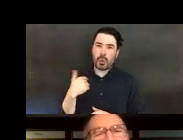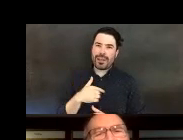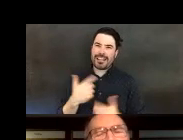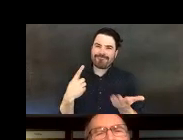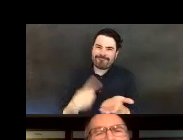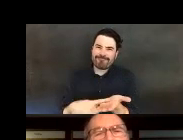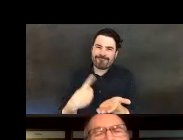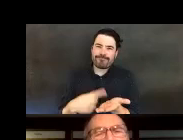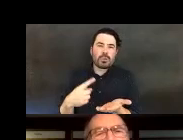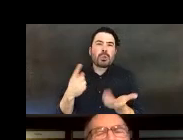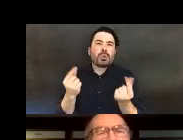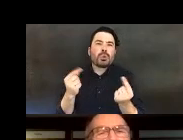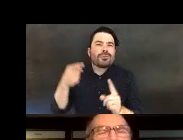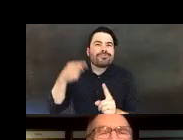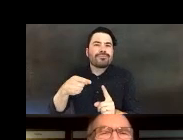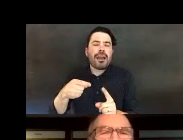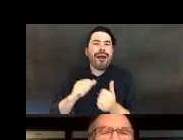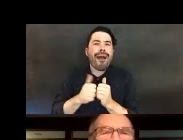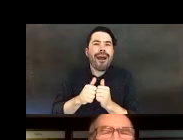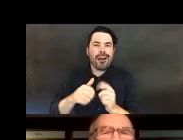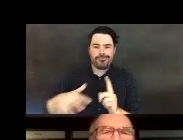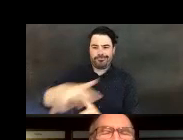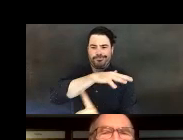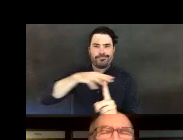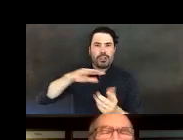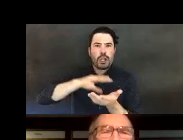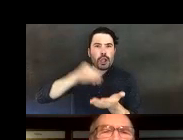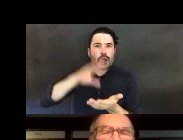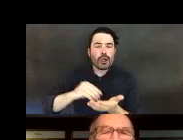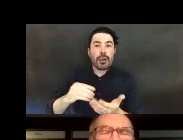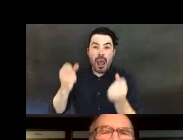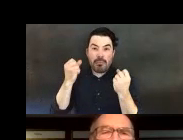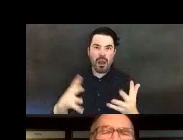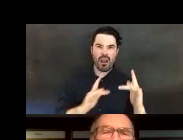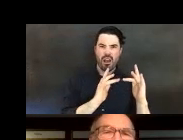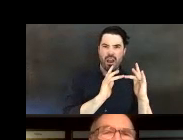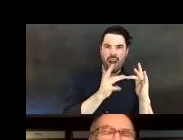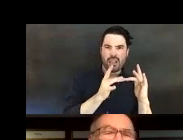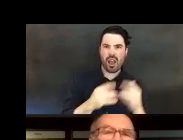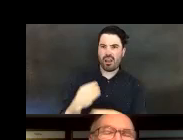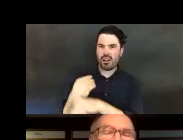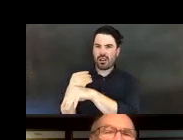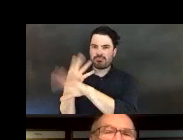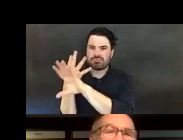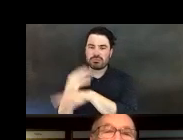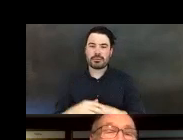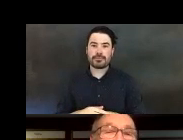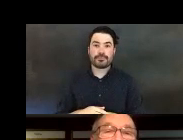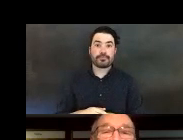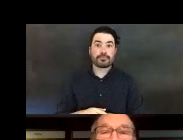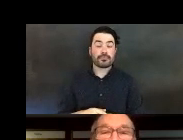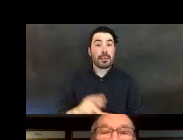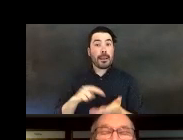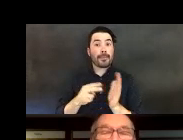spaces. Since there's so much going on virtual and online, not all of our students have quiet spaces